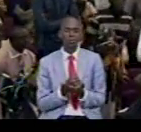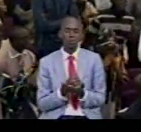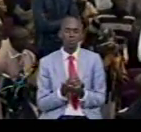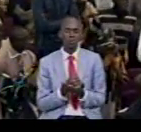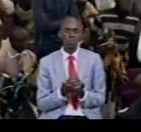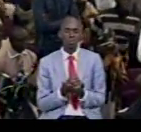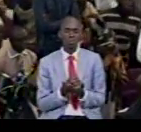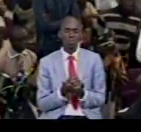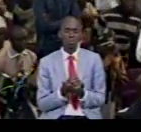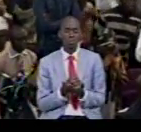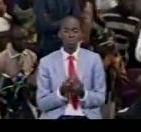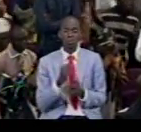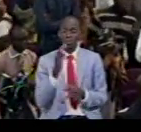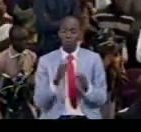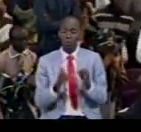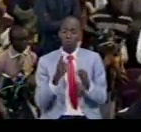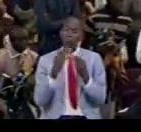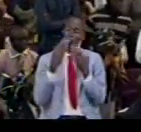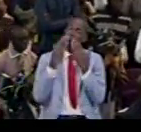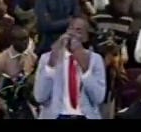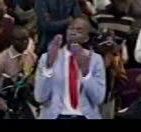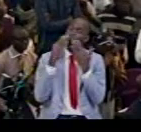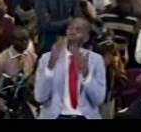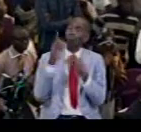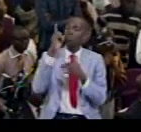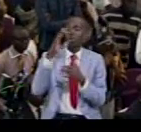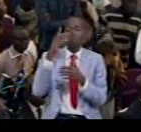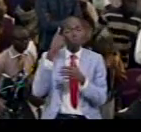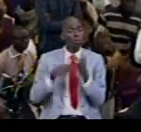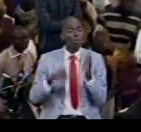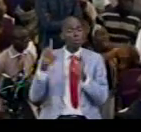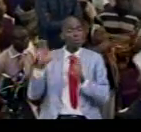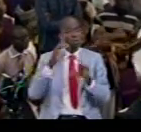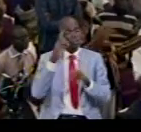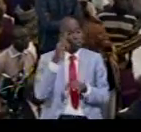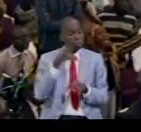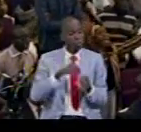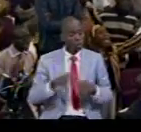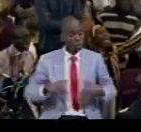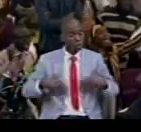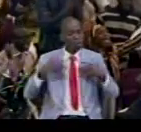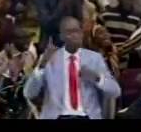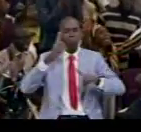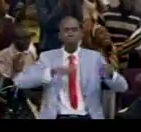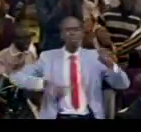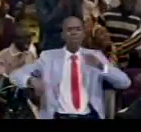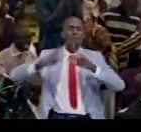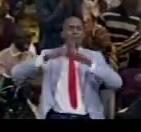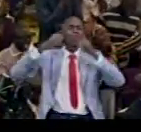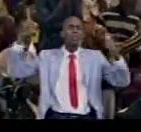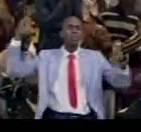If you appreciate what the Lord Jesus has done in your life, a better amen.